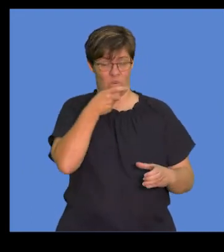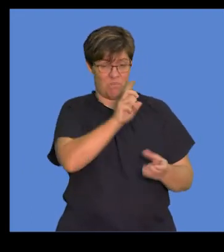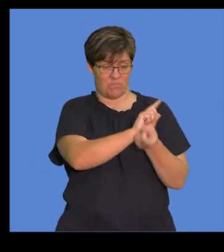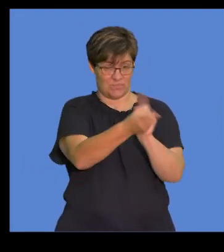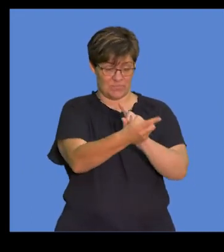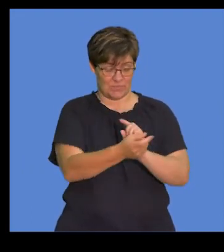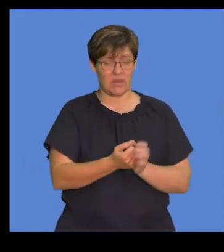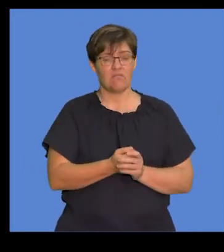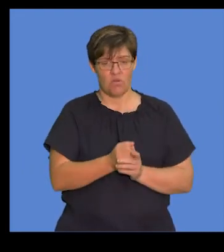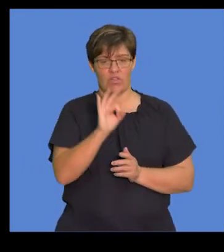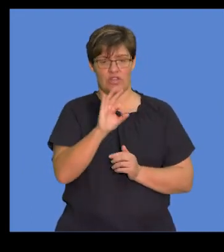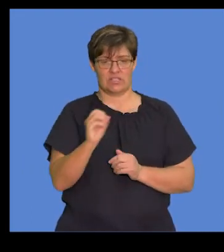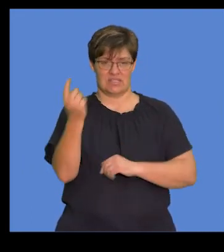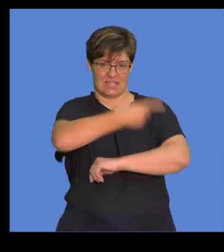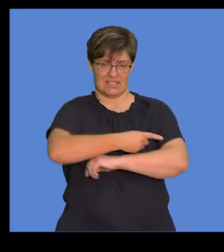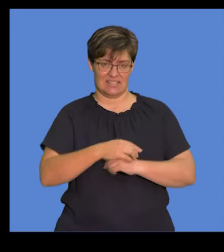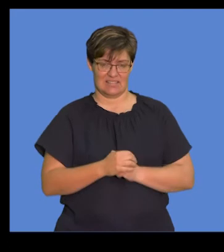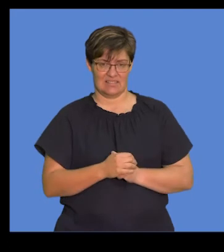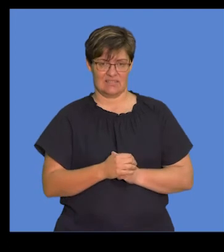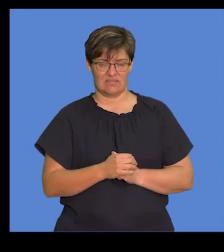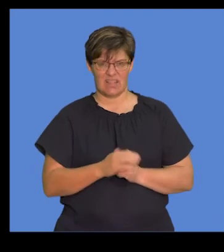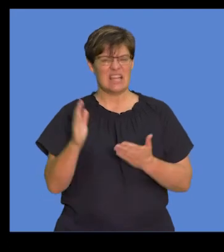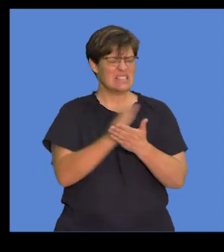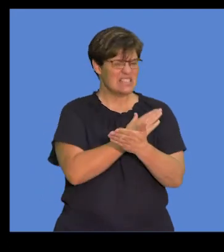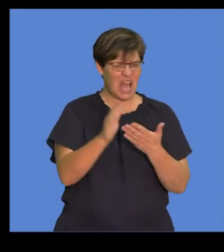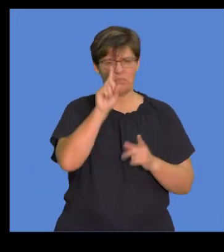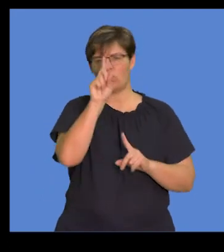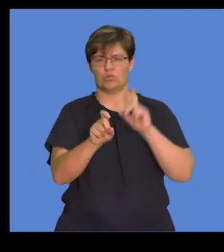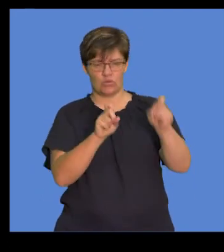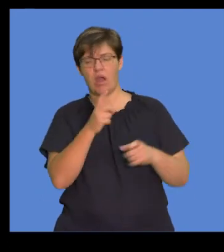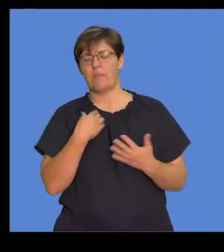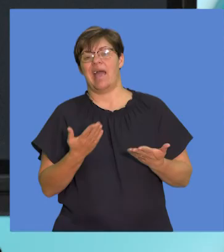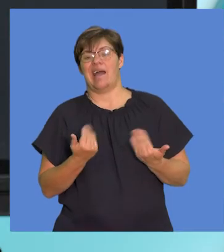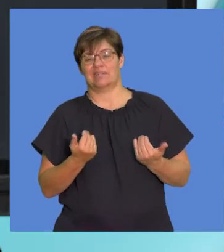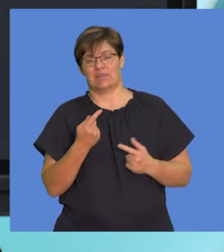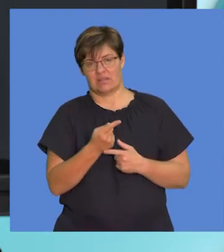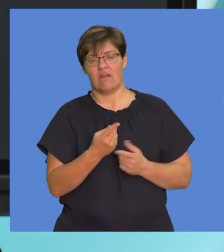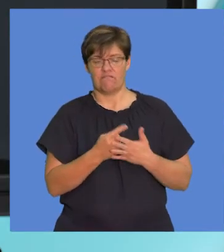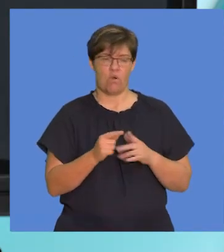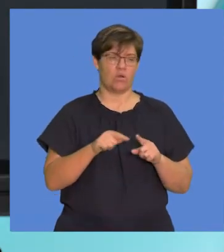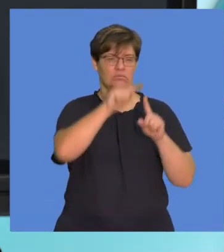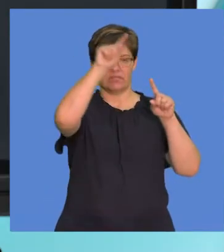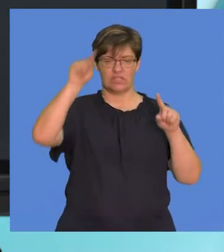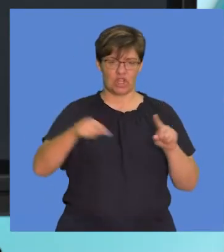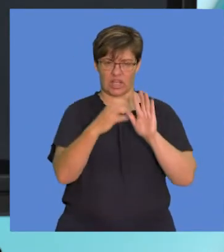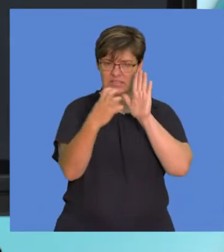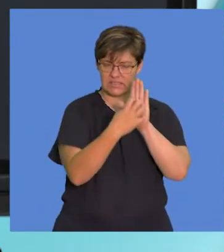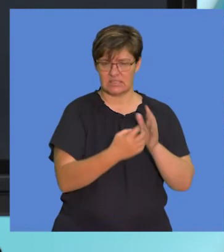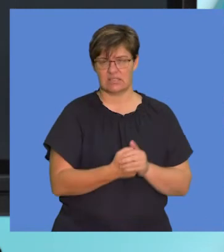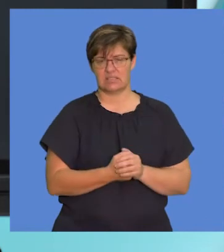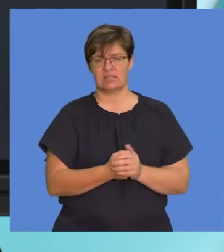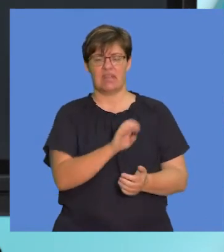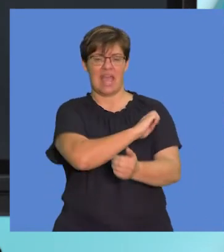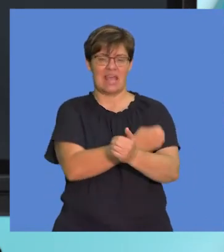geyser for that period of 30 days. Okay, so these are some of the questions that you must expect in terms of circuits, you